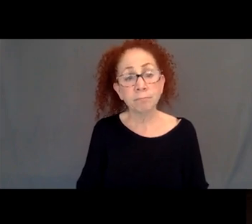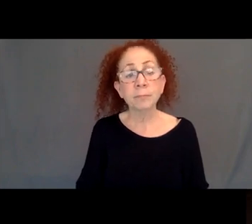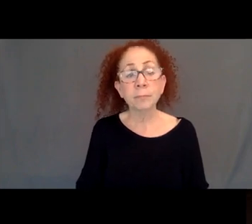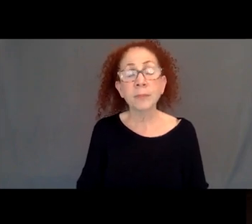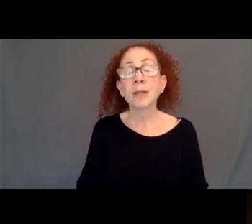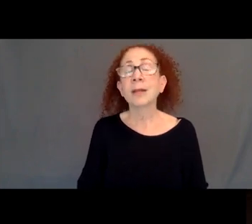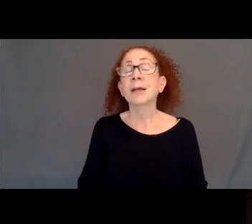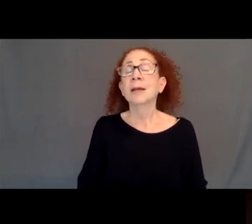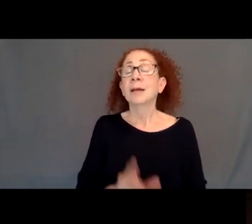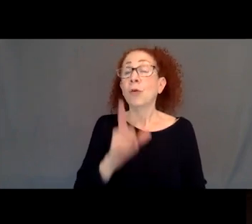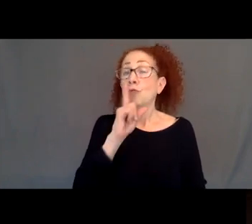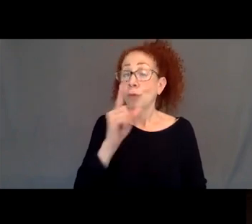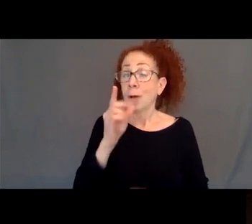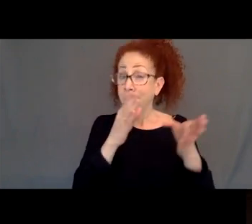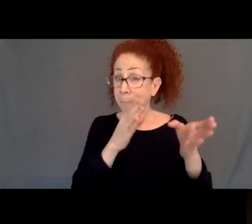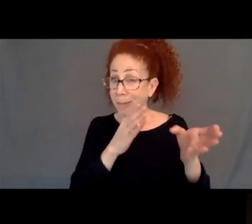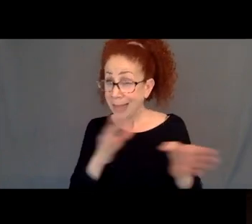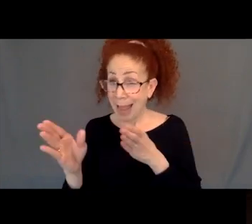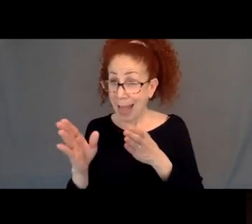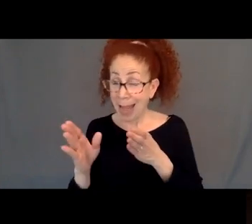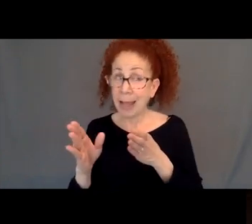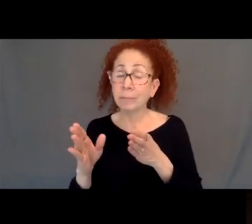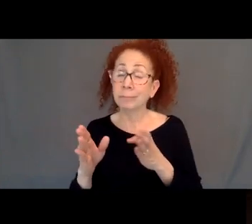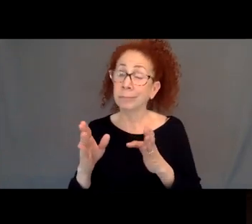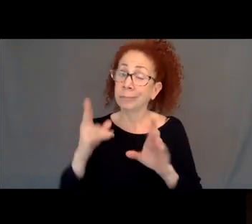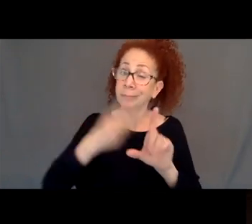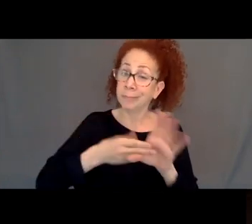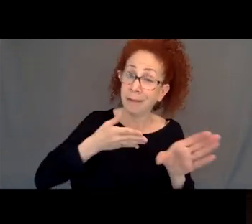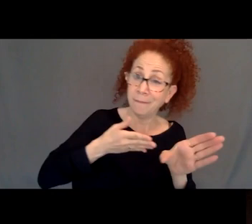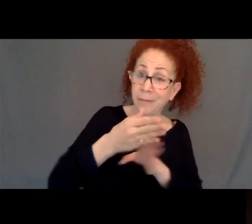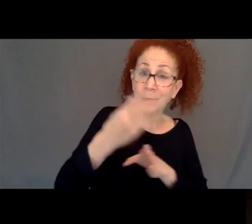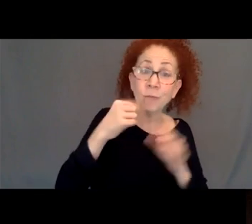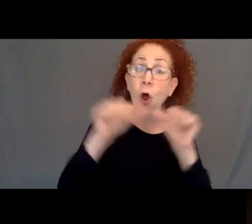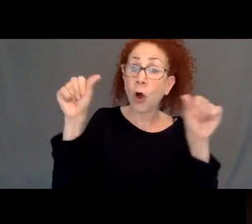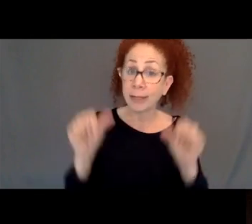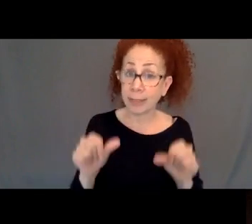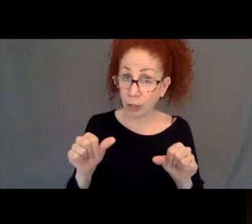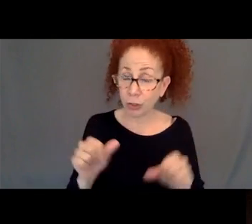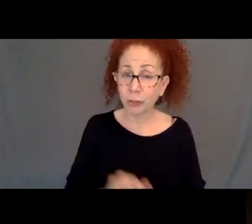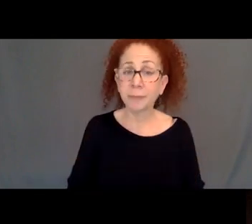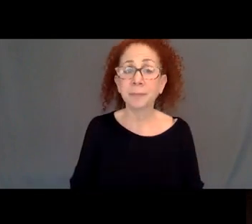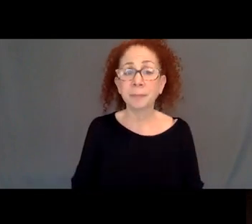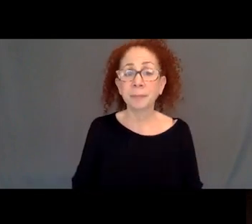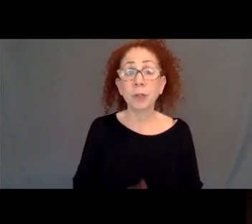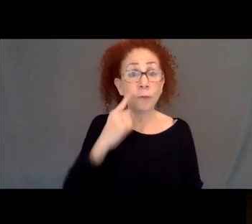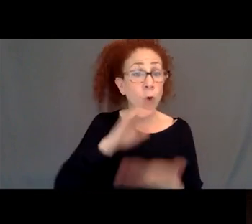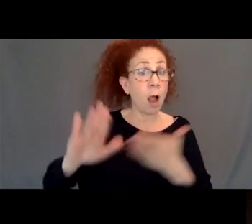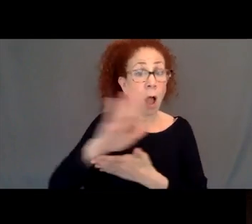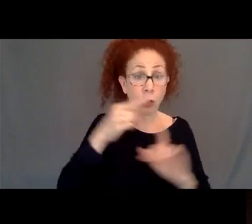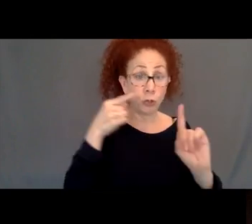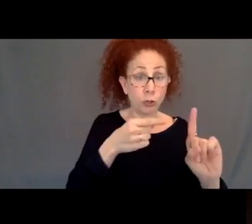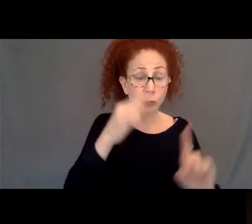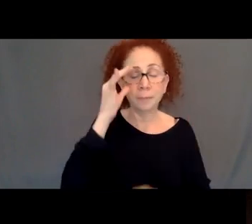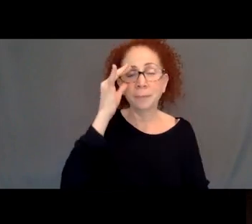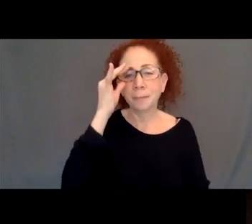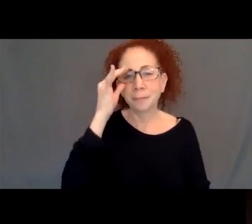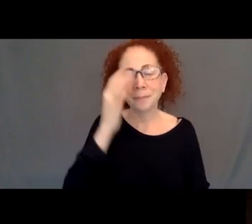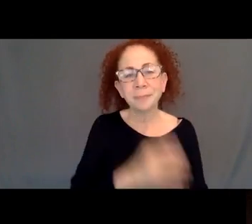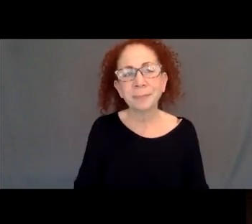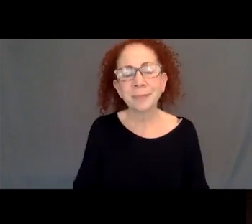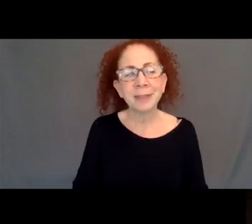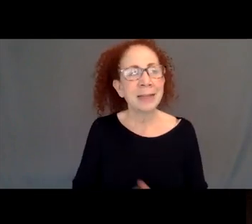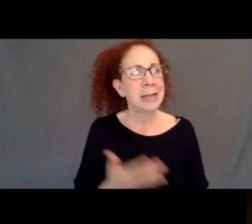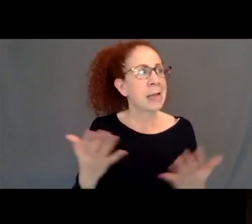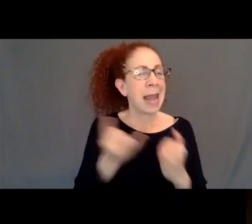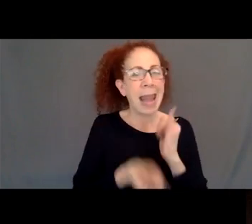I was going to venture into the realm of architecture for college, but